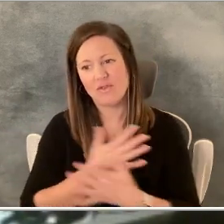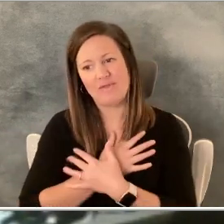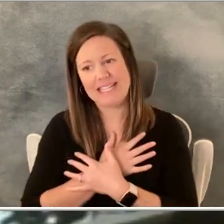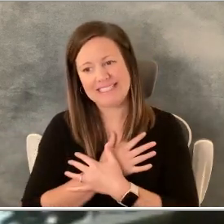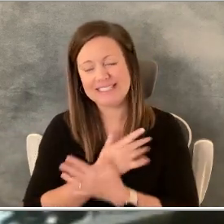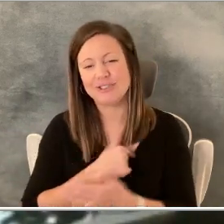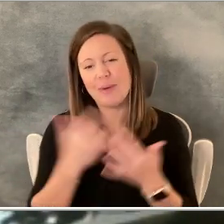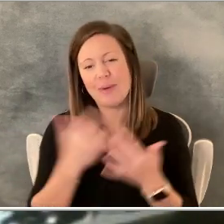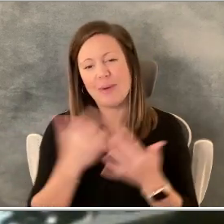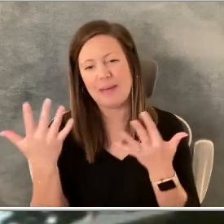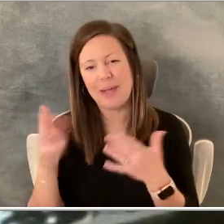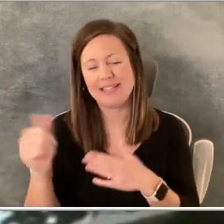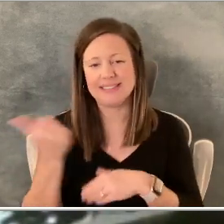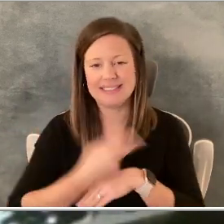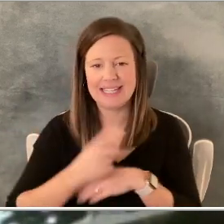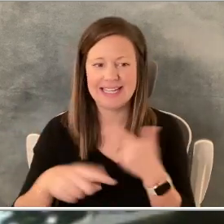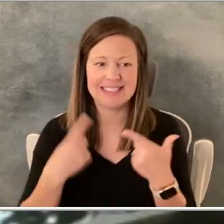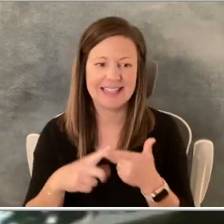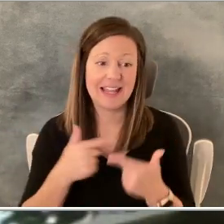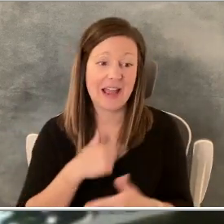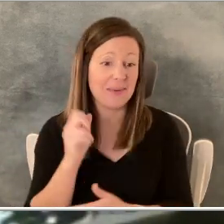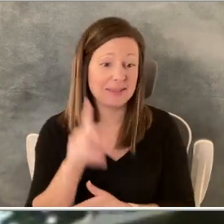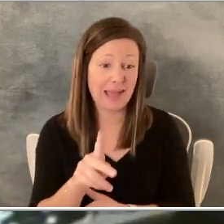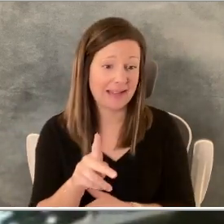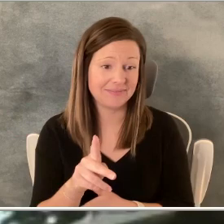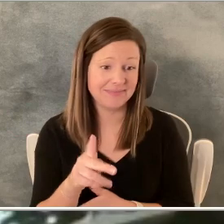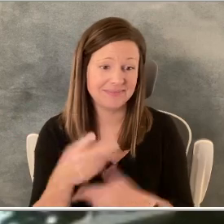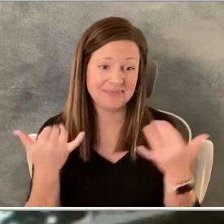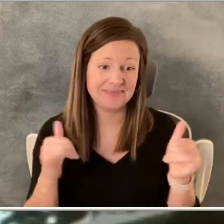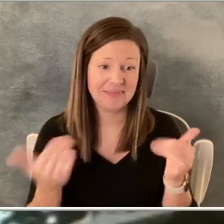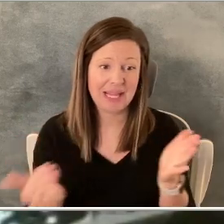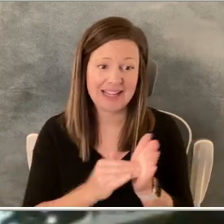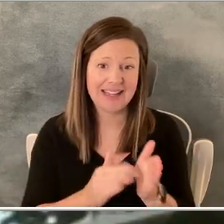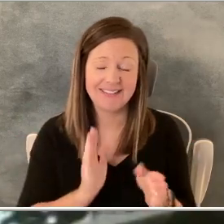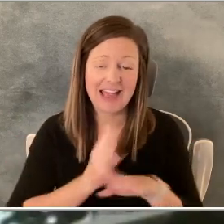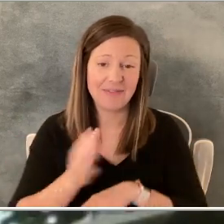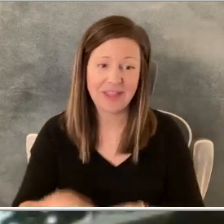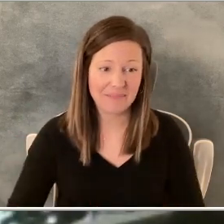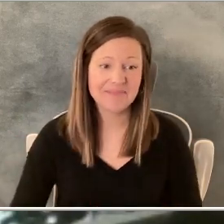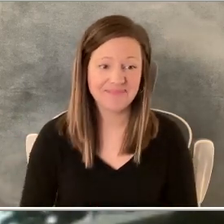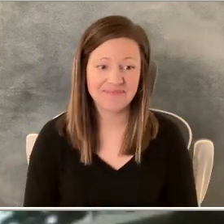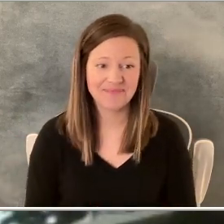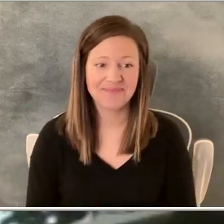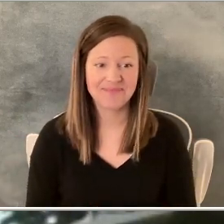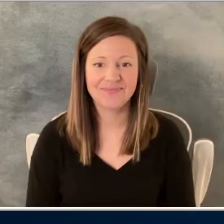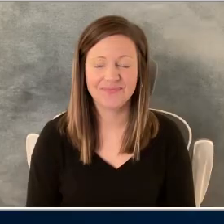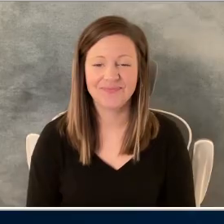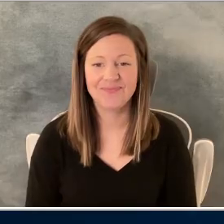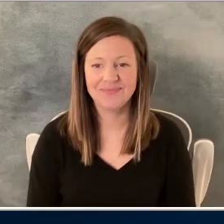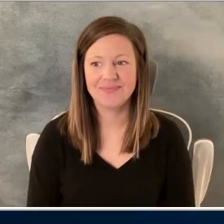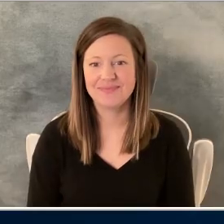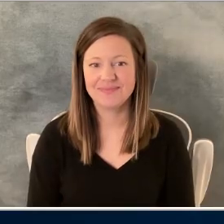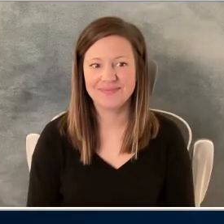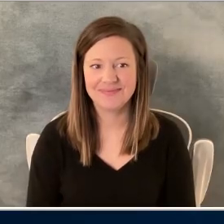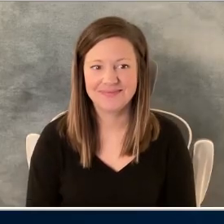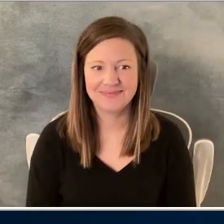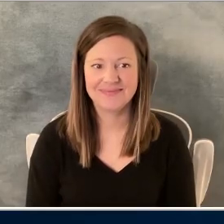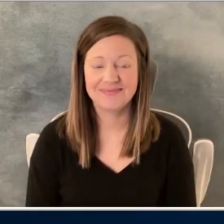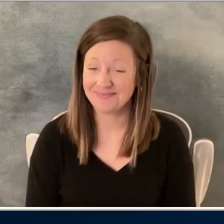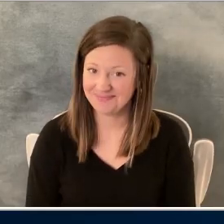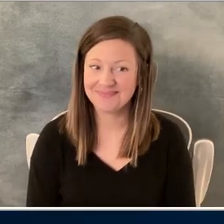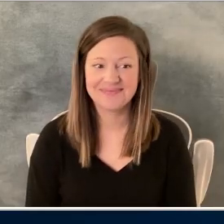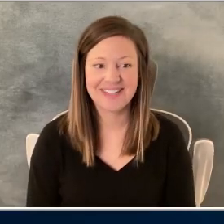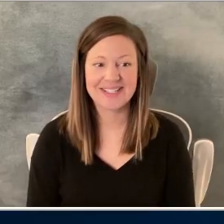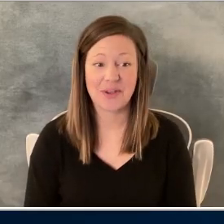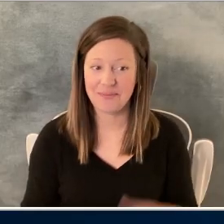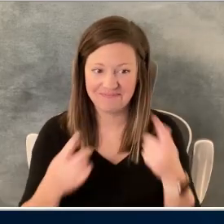10 days, and I was back on the court, playing after 10 days. Well, effectiveness matters.